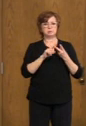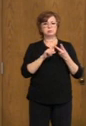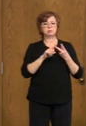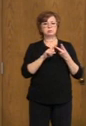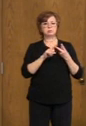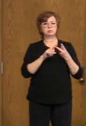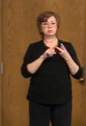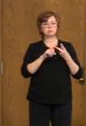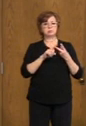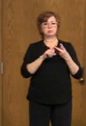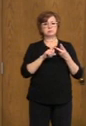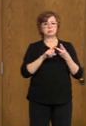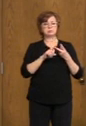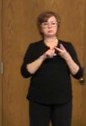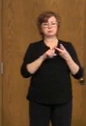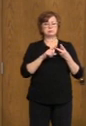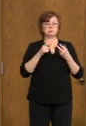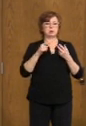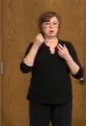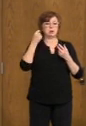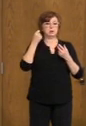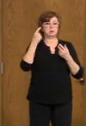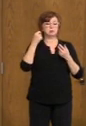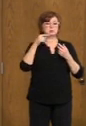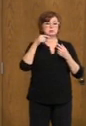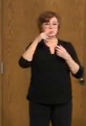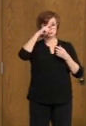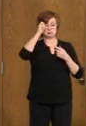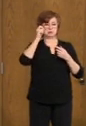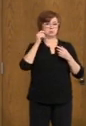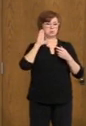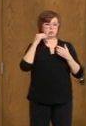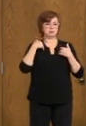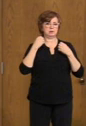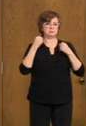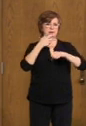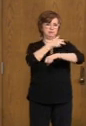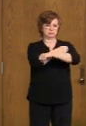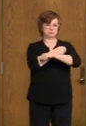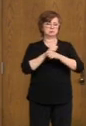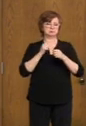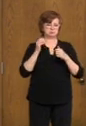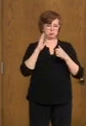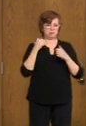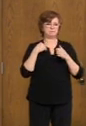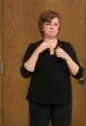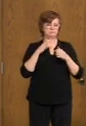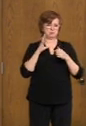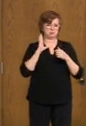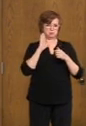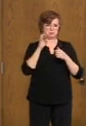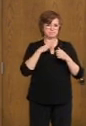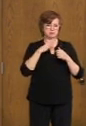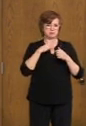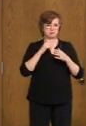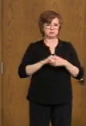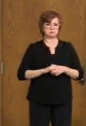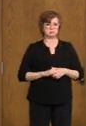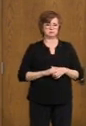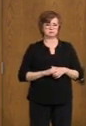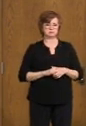of vaccine available in the summer, we need to make sure that those of us who, if COVID rates are even low in the summer, all of us think of